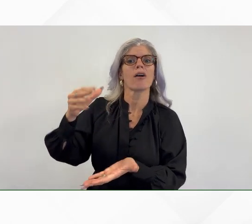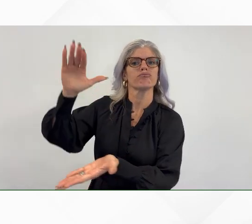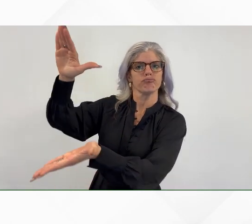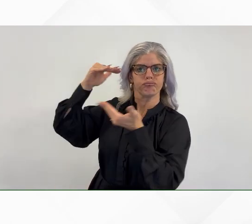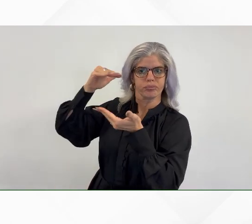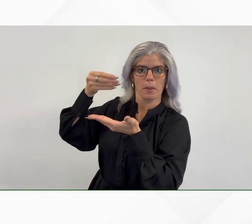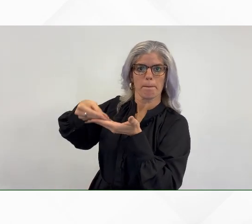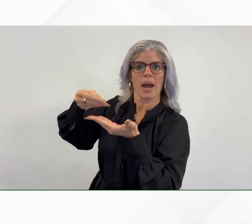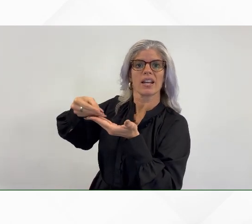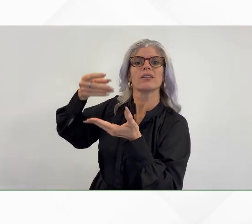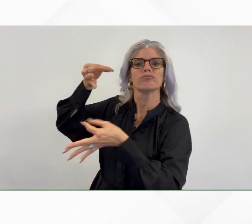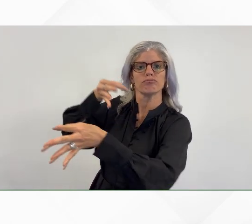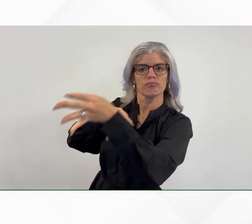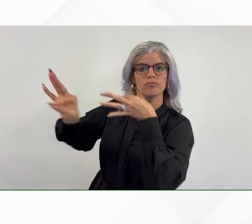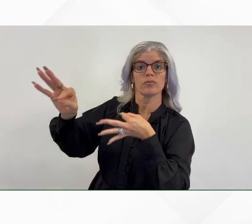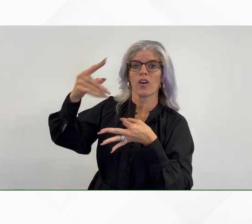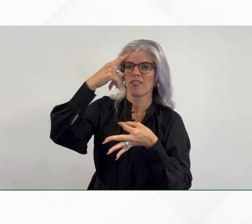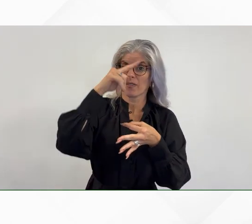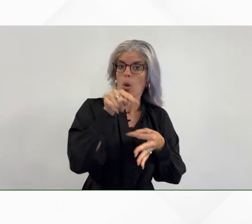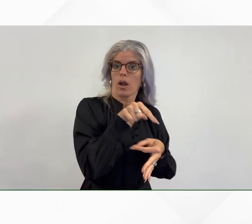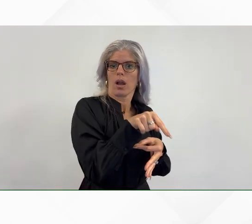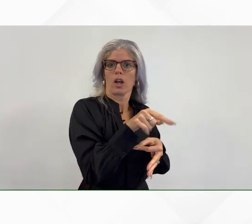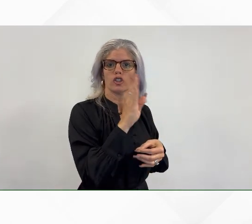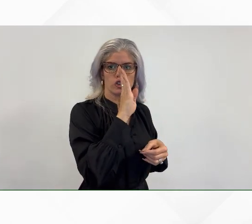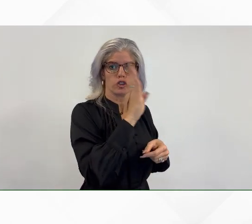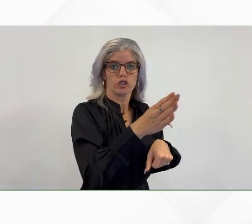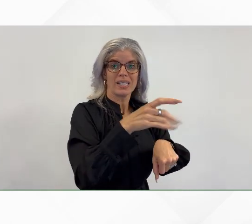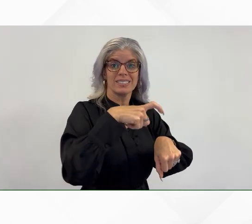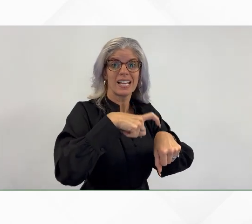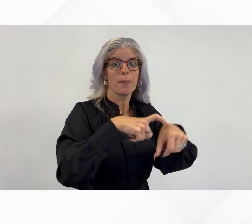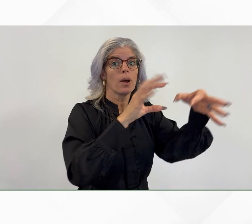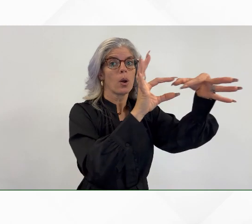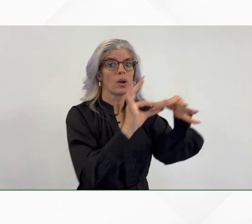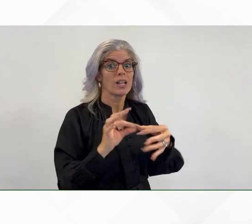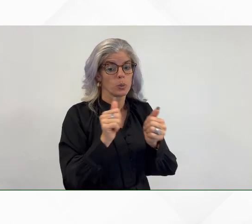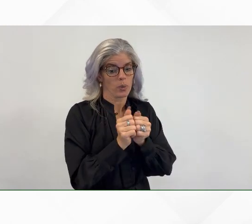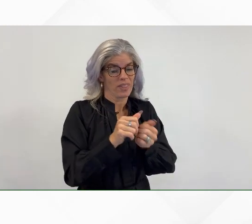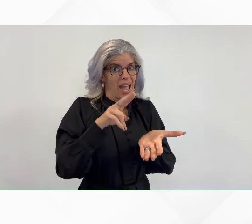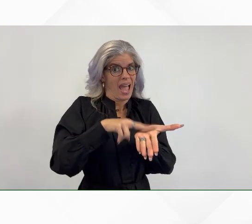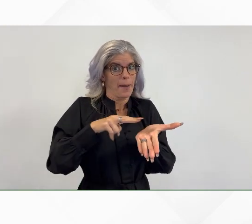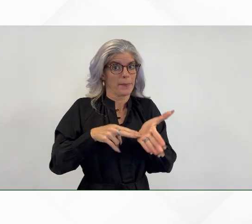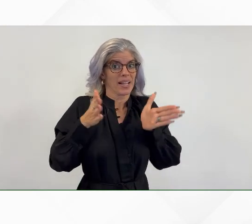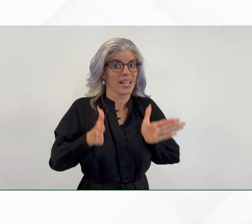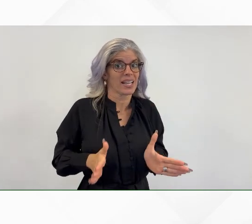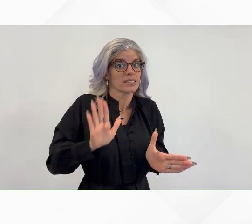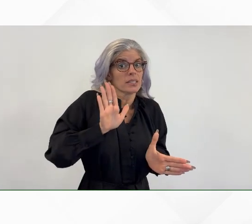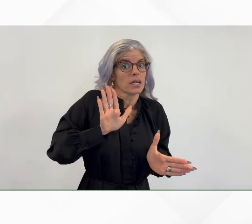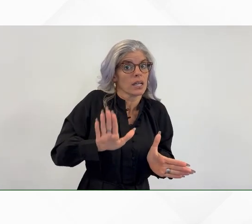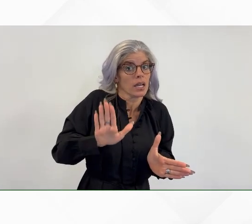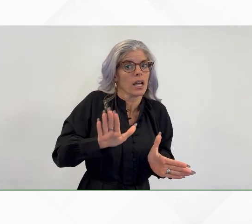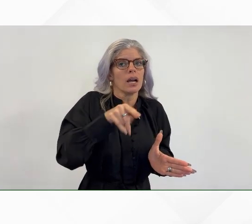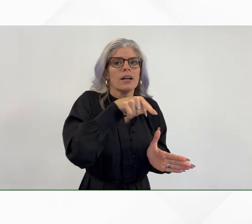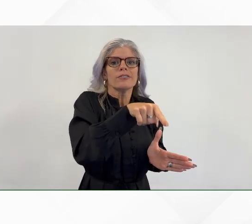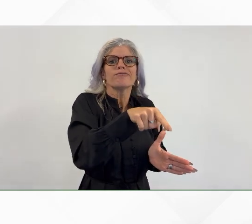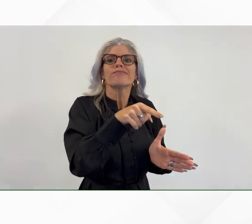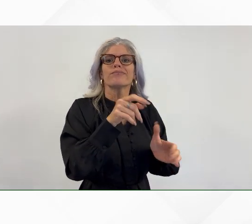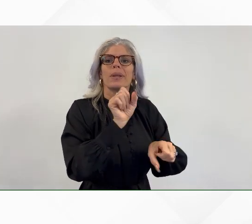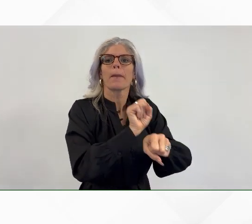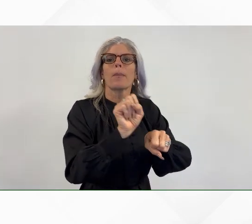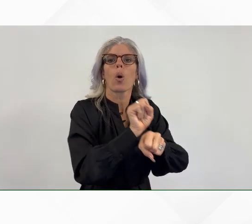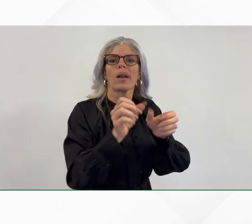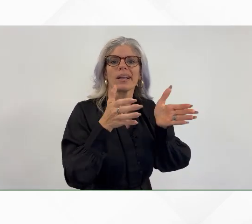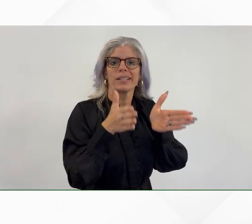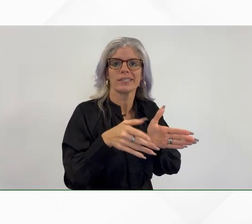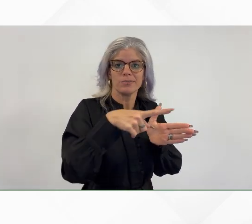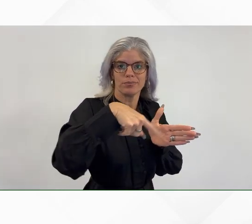removal activities. The applicant opts in simply by including straight time in their debris removal Category A project